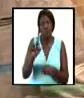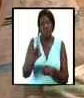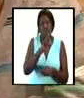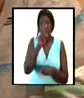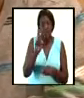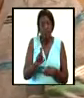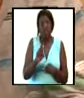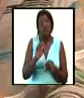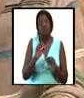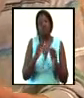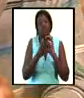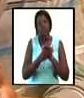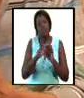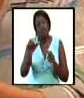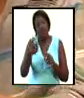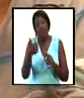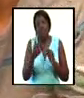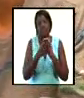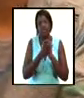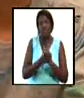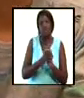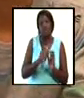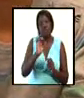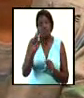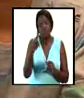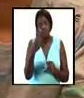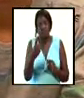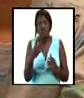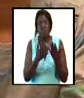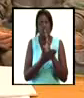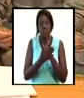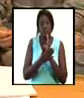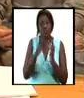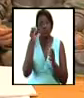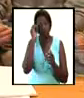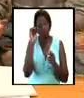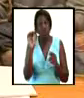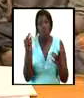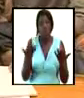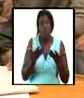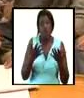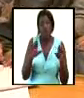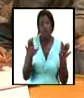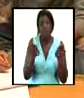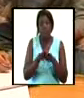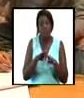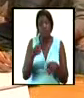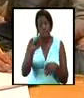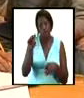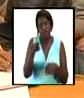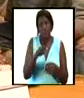edit one's work. A person tends to overlook their own mistakes. That's true. Okay, let me see.